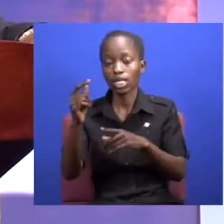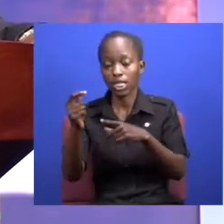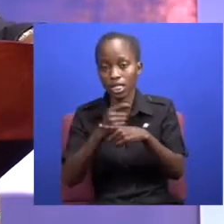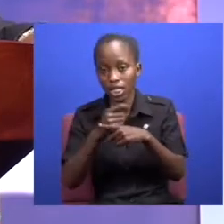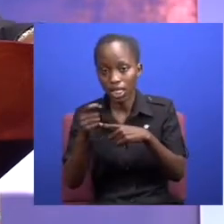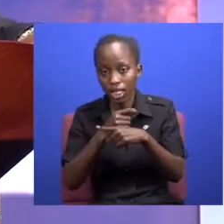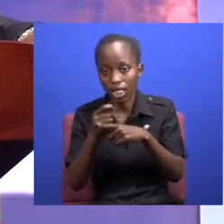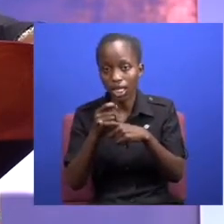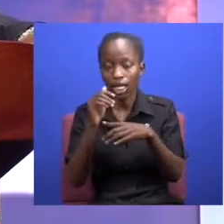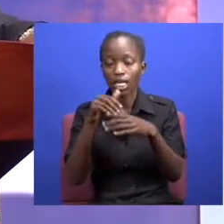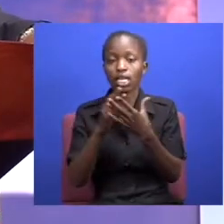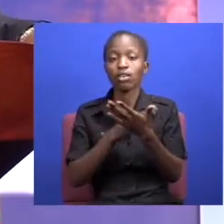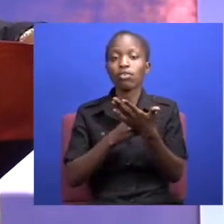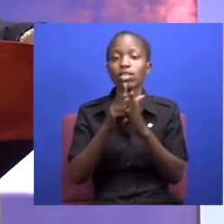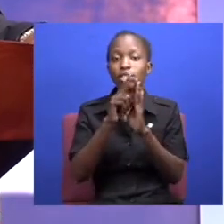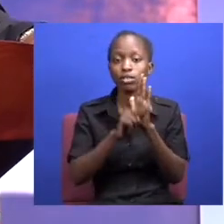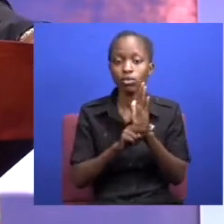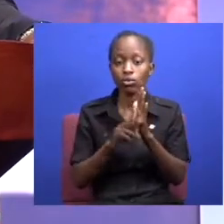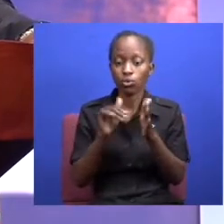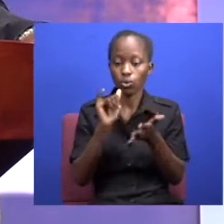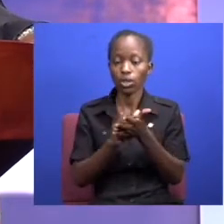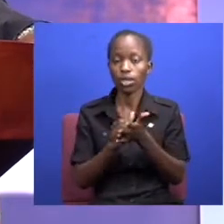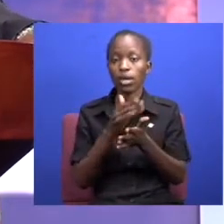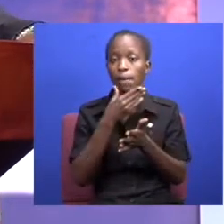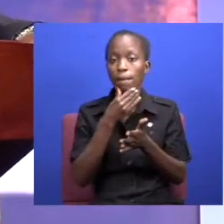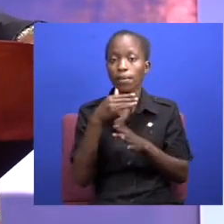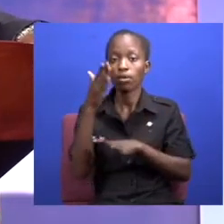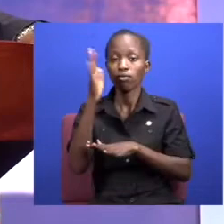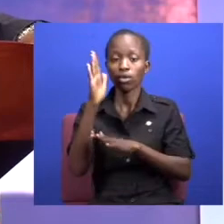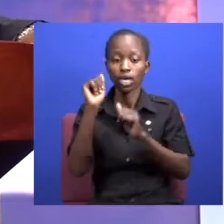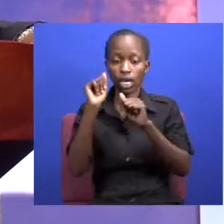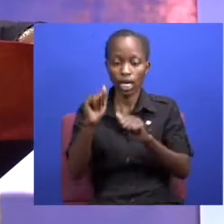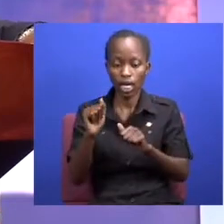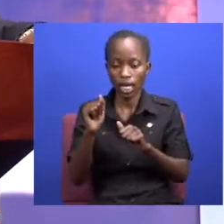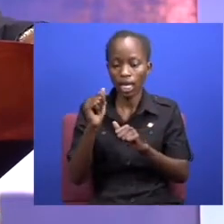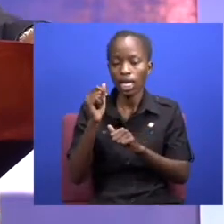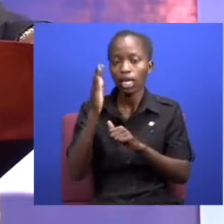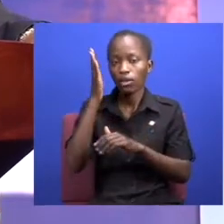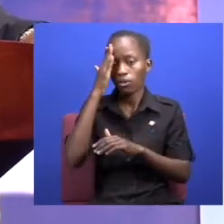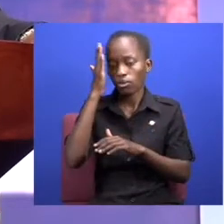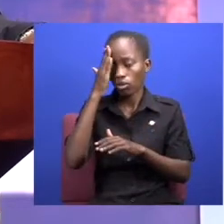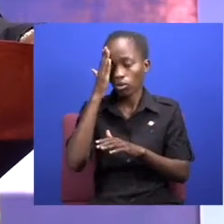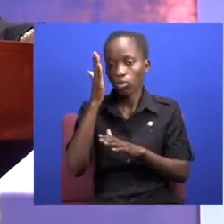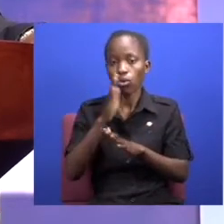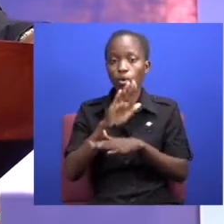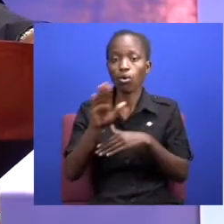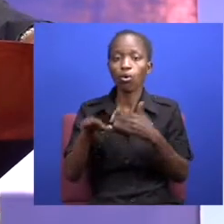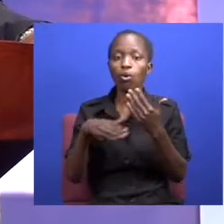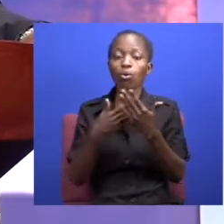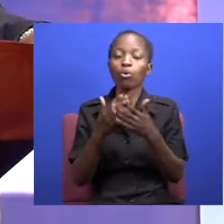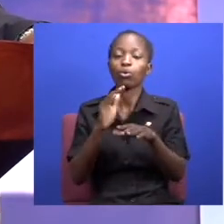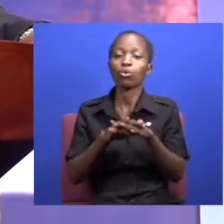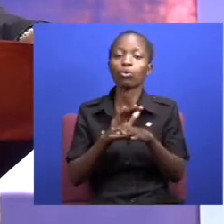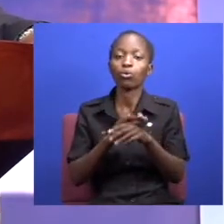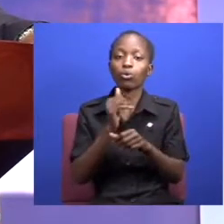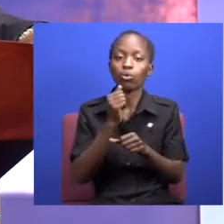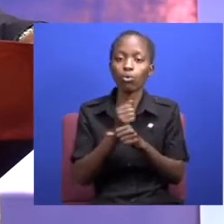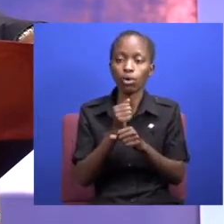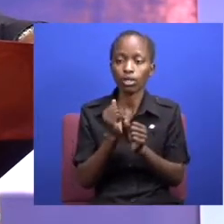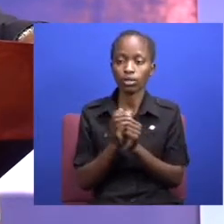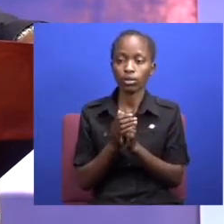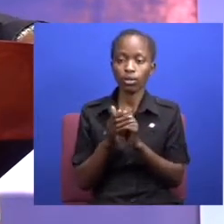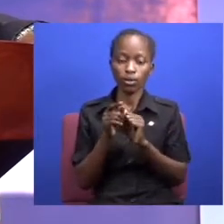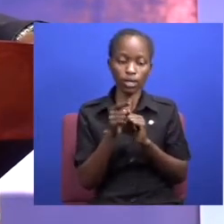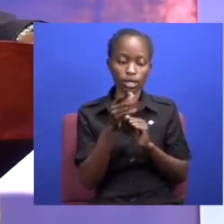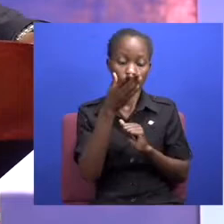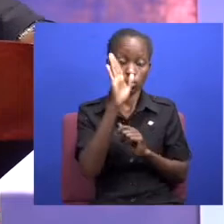training in righteousness, so that the man of God may be adequate, equipped for every good work. This is